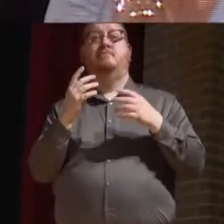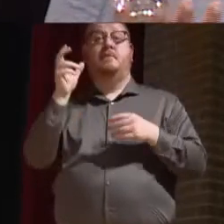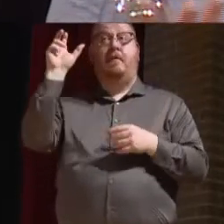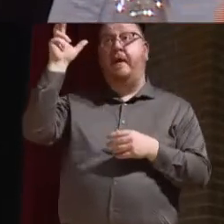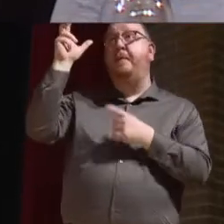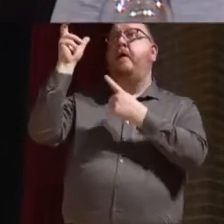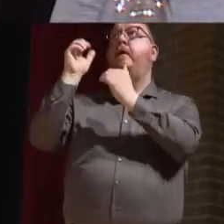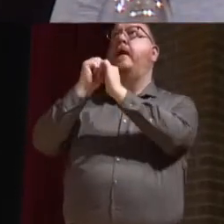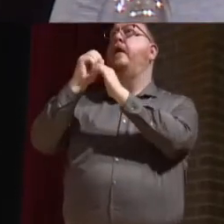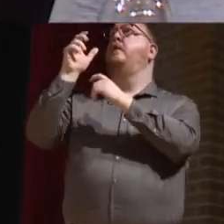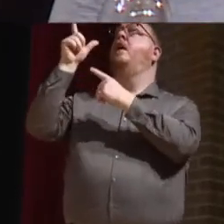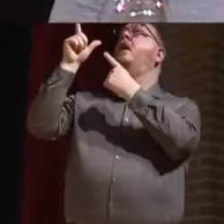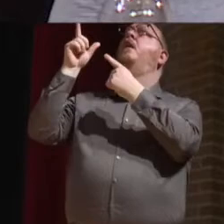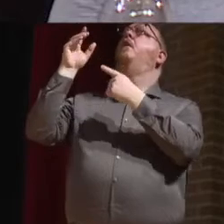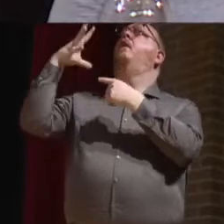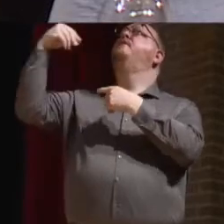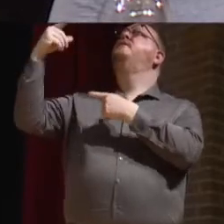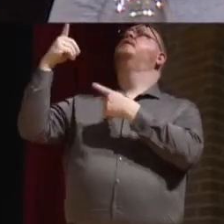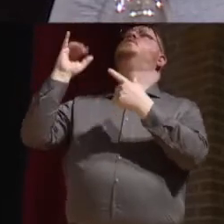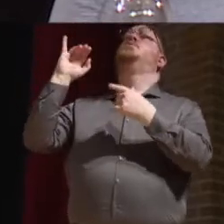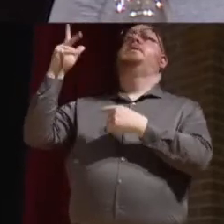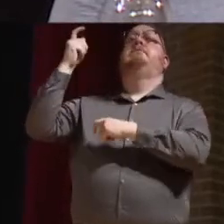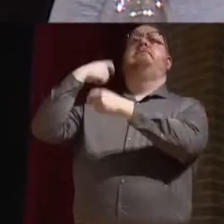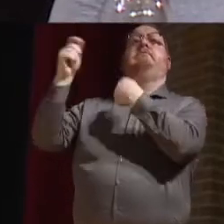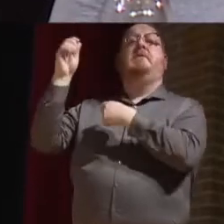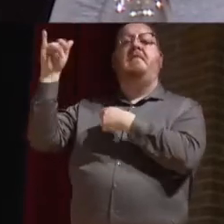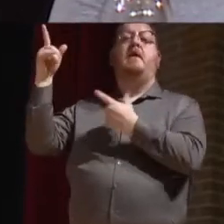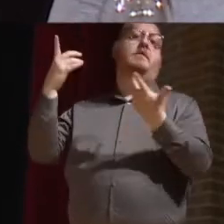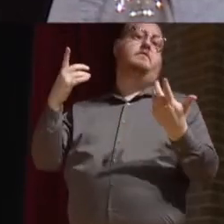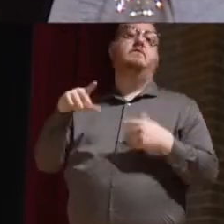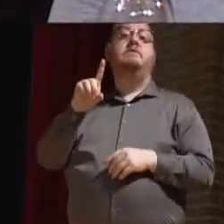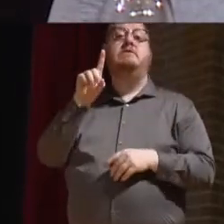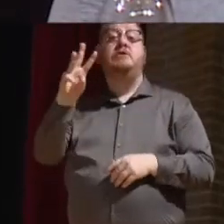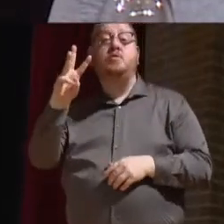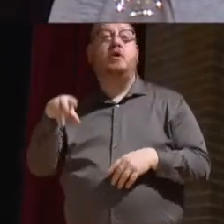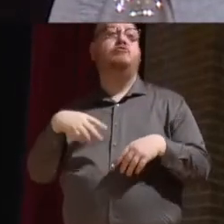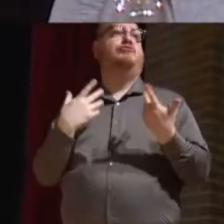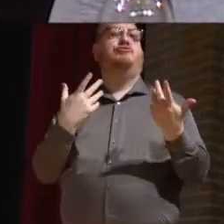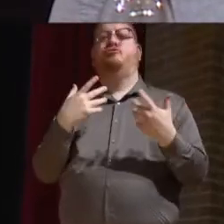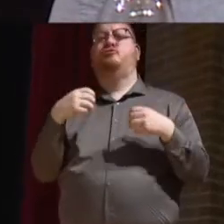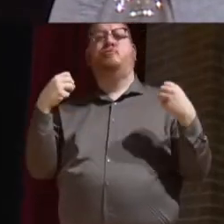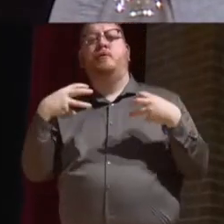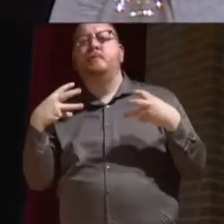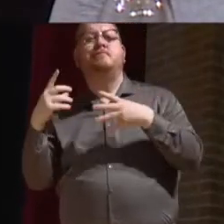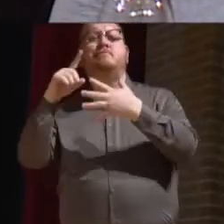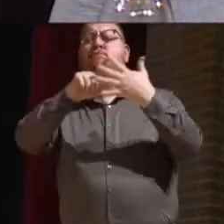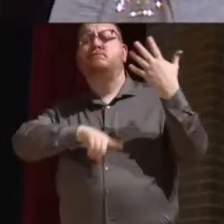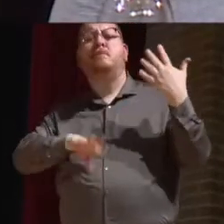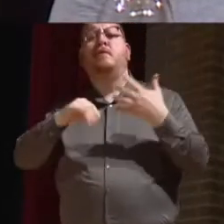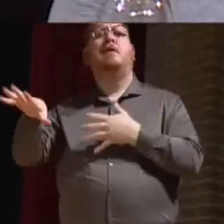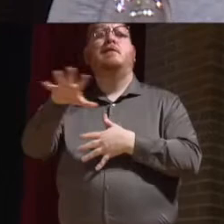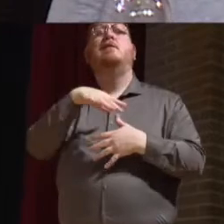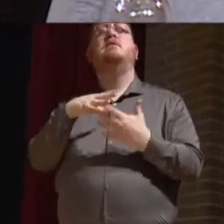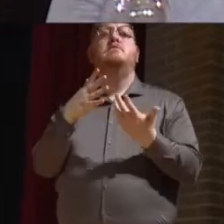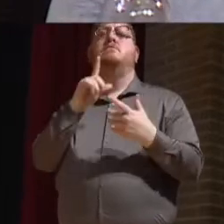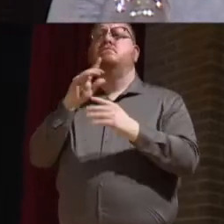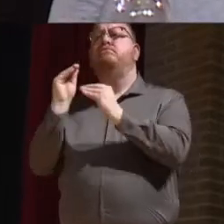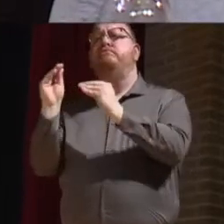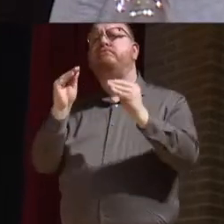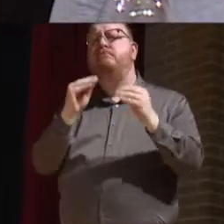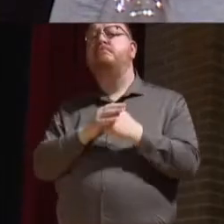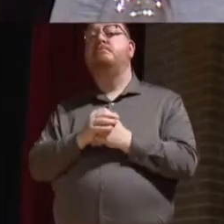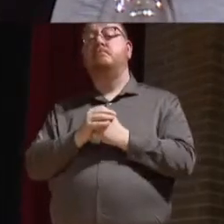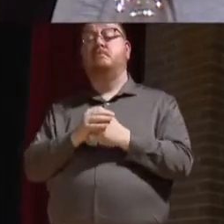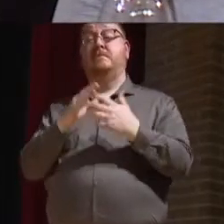how to, operate a washer and dryer, a dishwasher, et cetera. We then have classes that also focus on